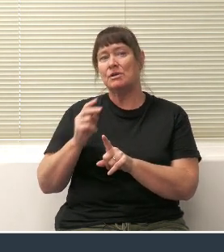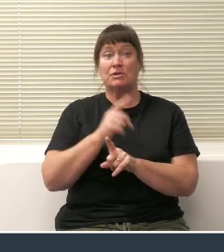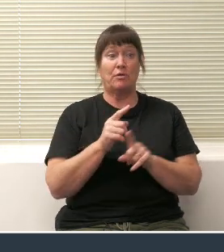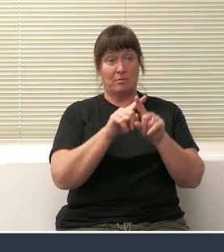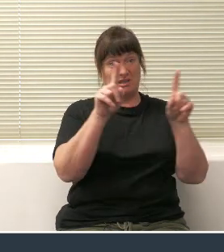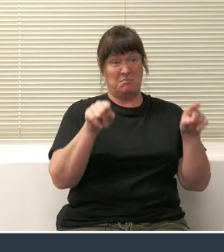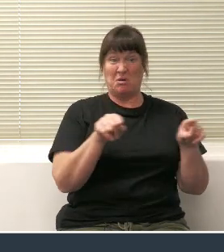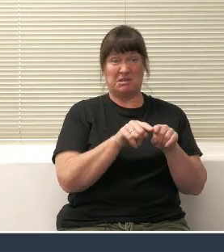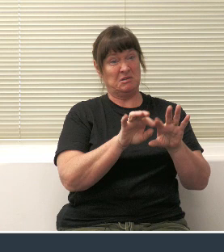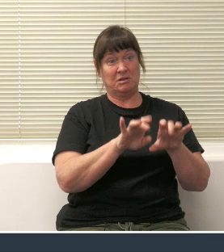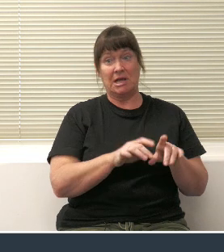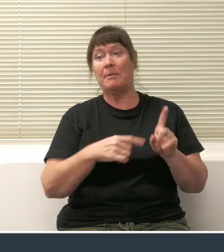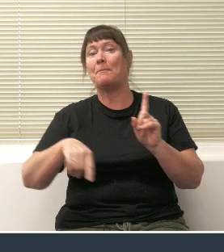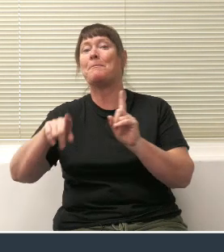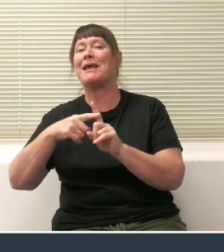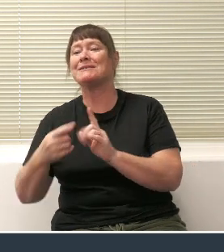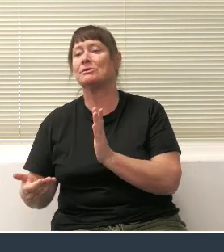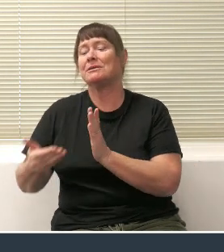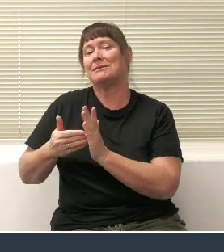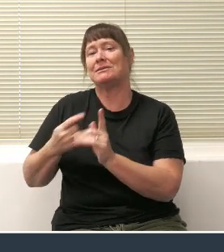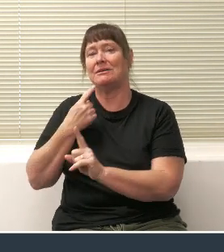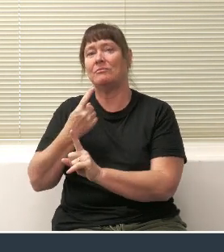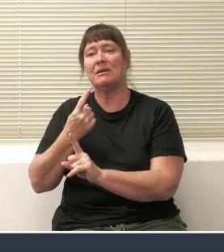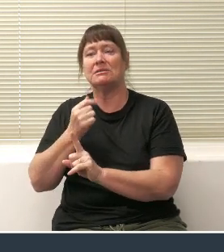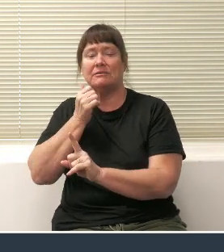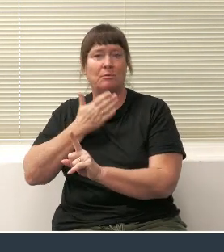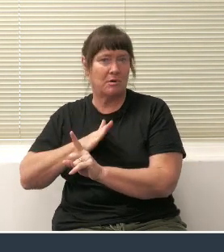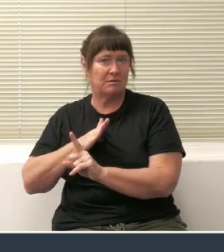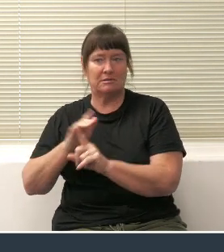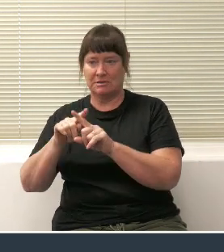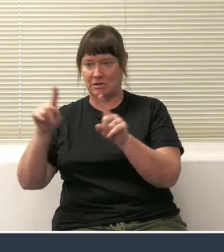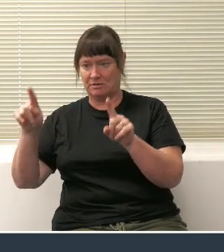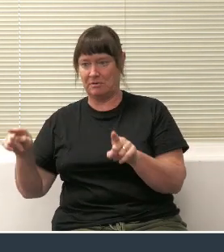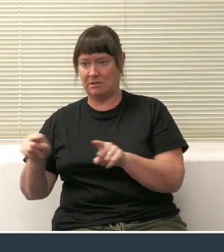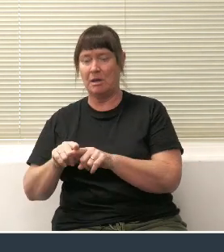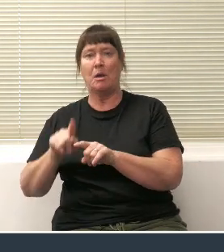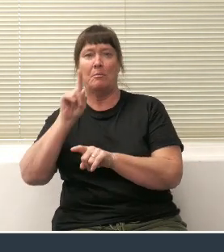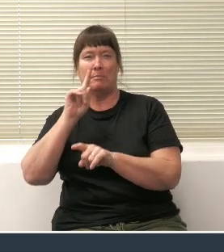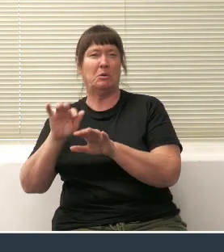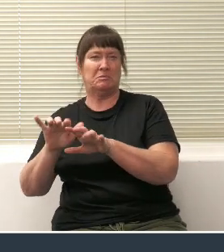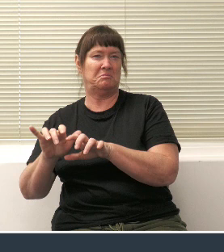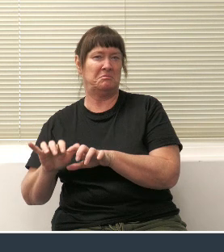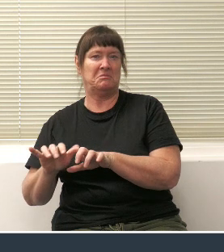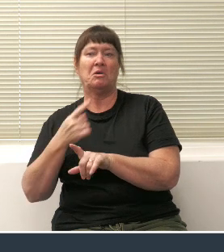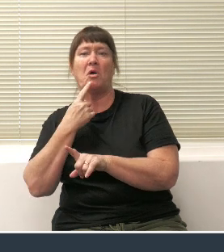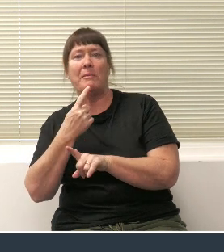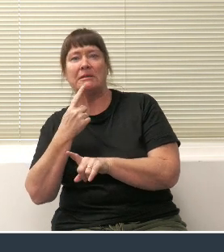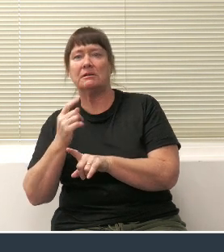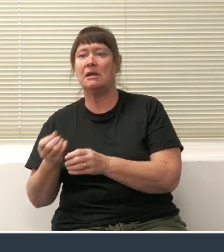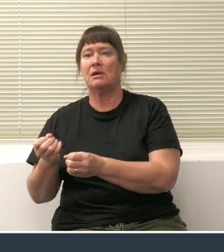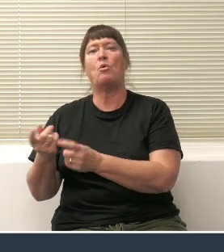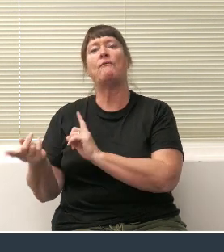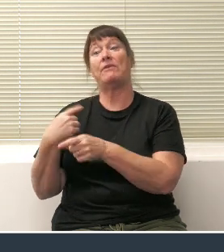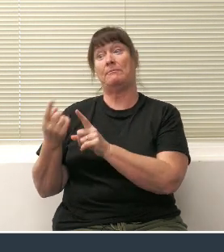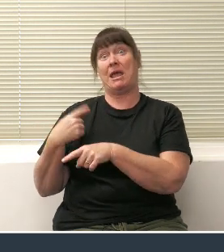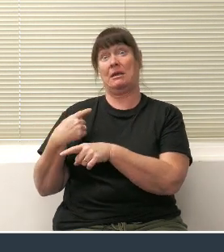addition to the specifics of the questions that were asked, there was also an opportunity for people to make comments and provide